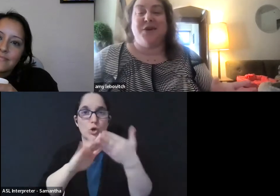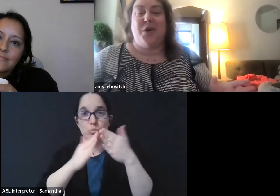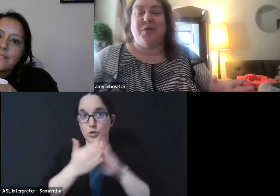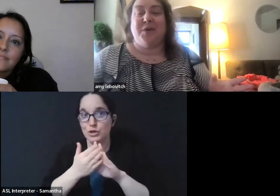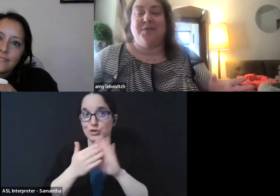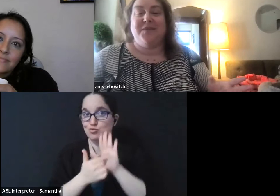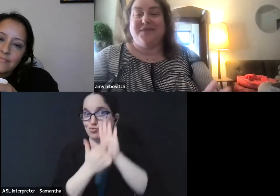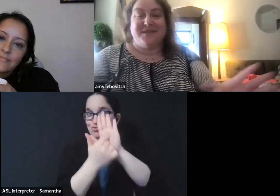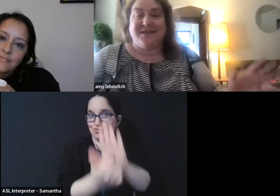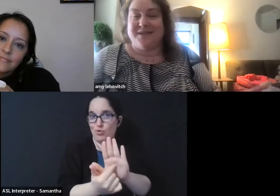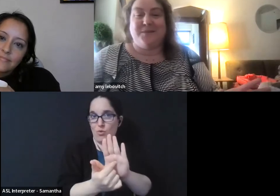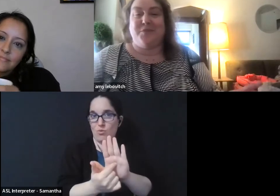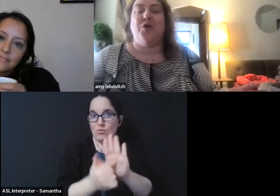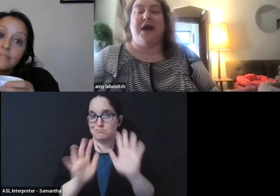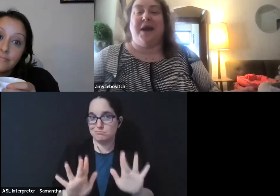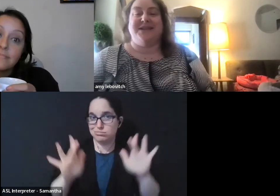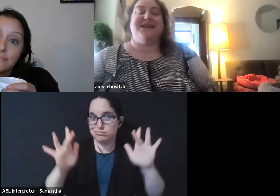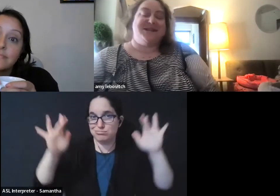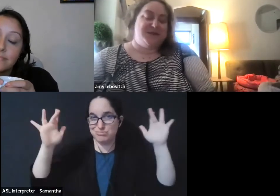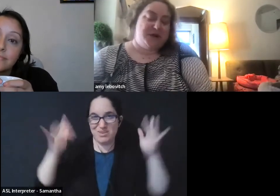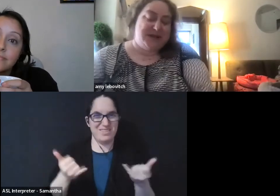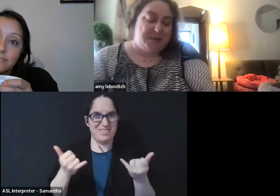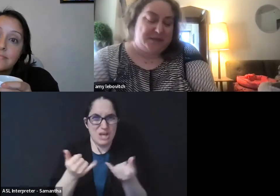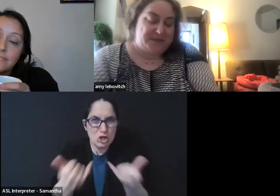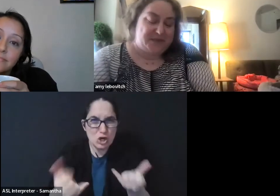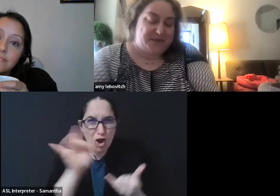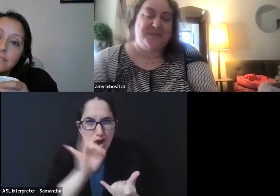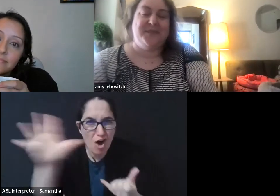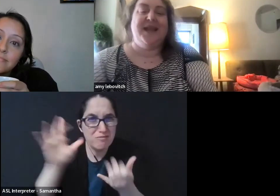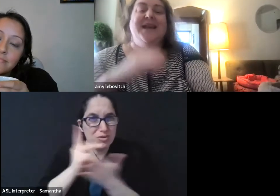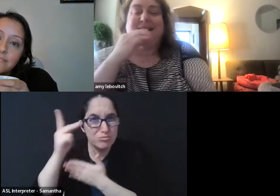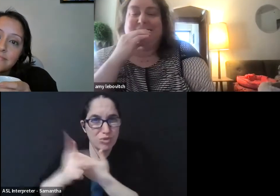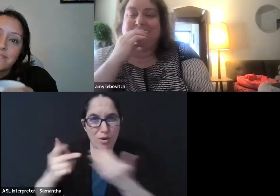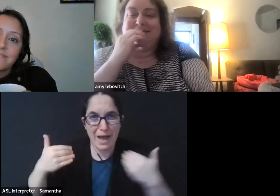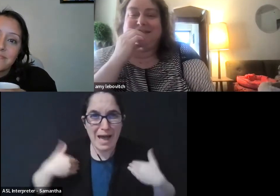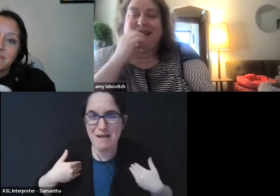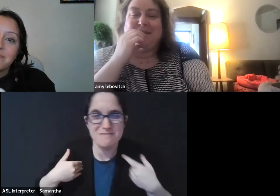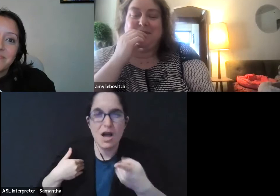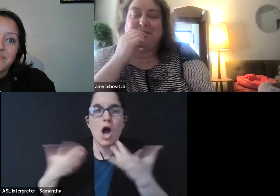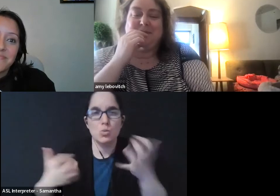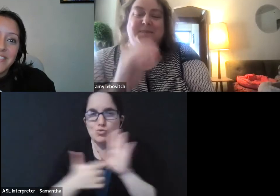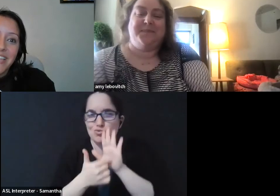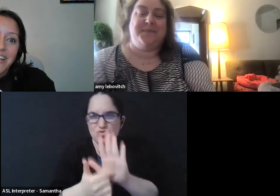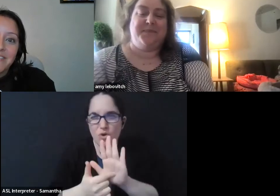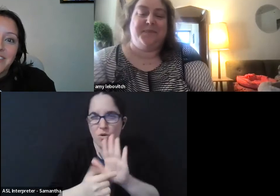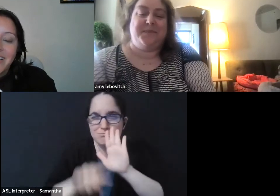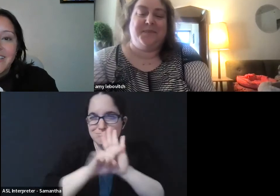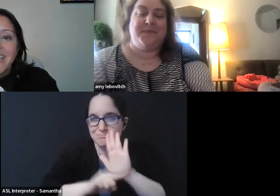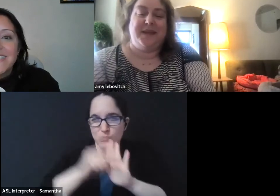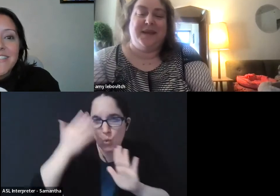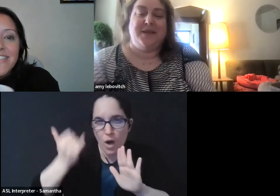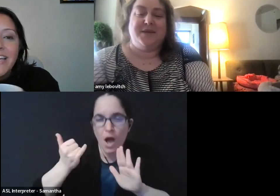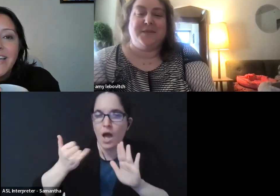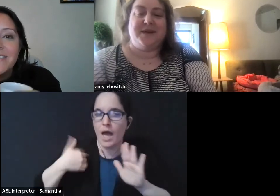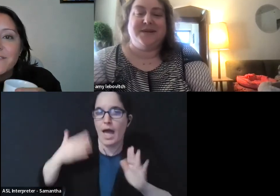light on this horrible program that exists, for example. So, yeah.